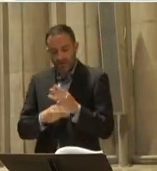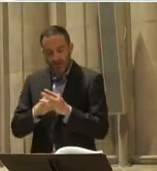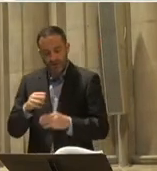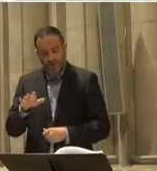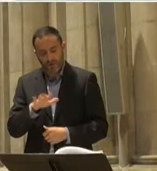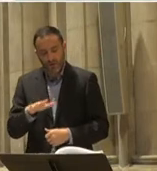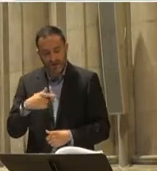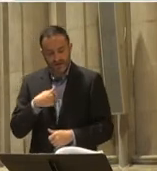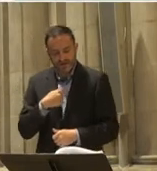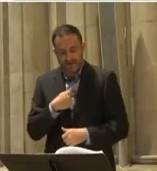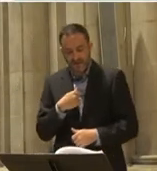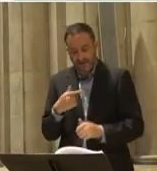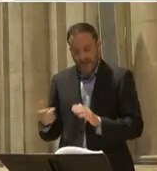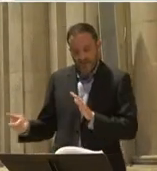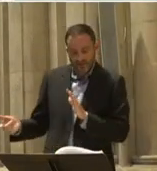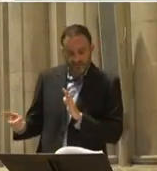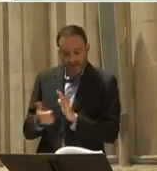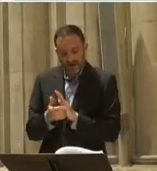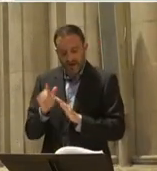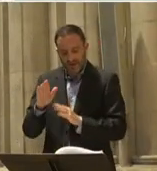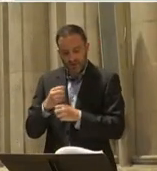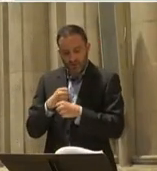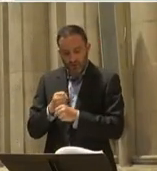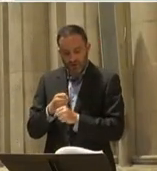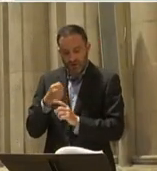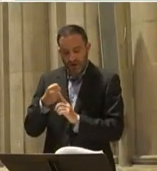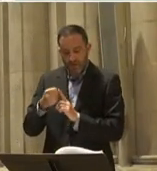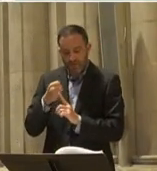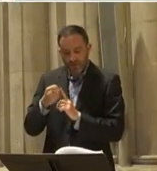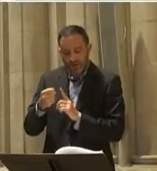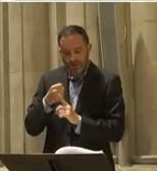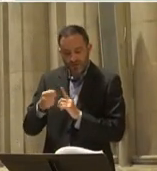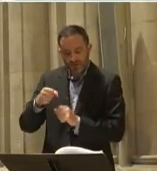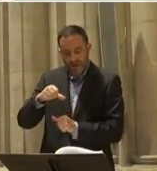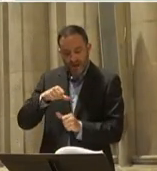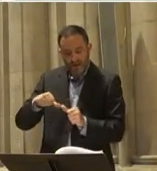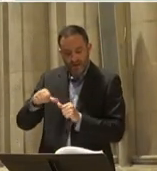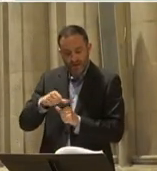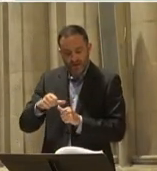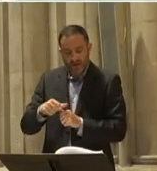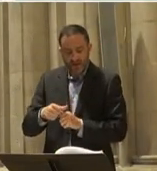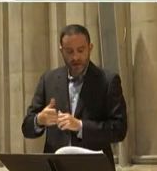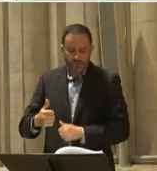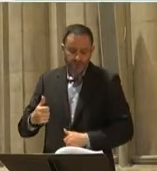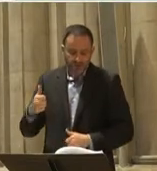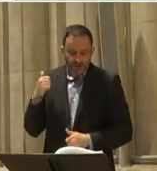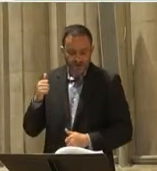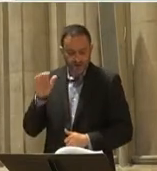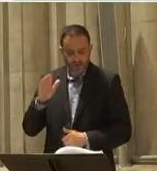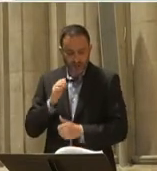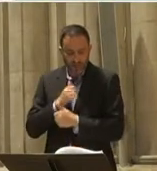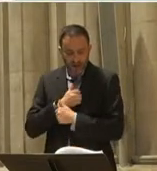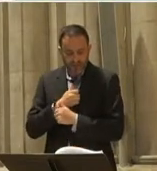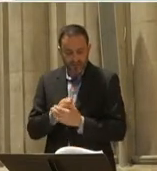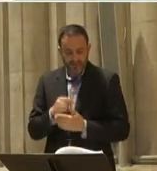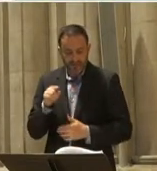in the world around us, and so we violated your creation, abused one another, and rejected your